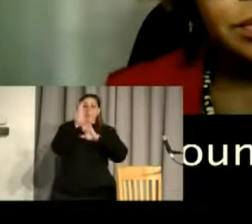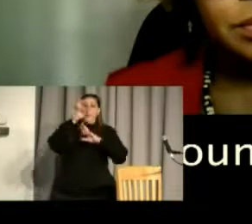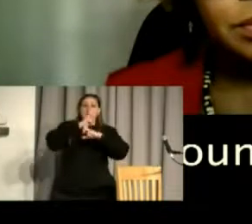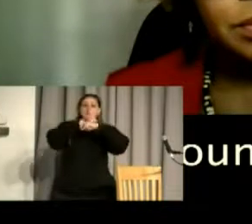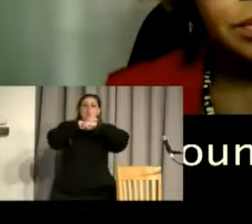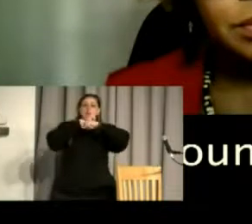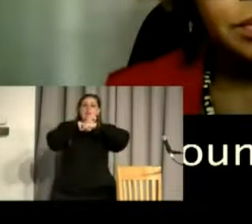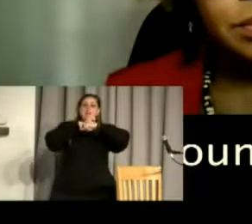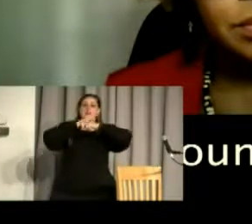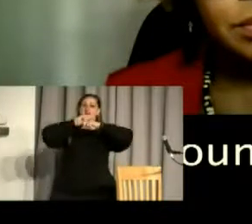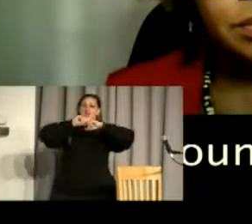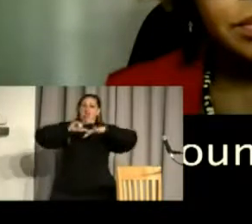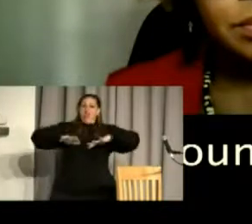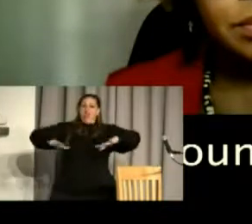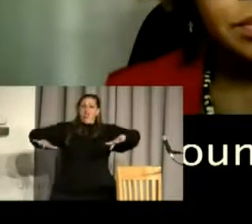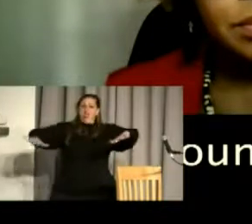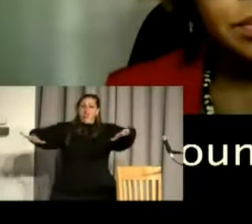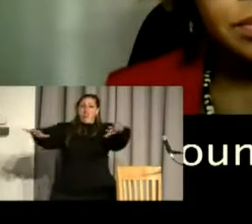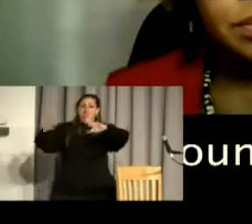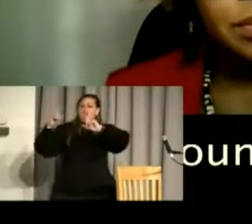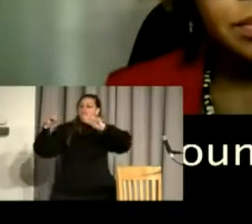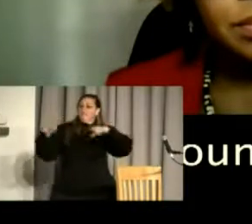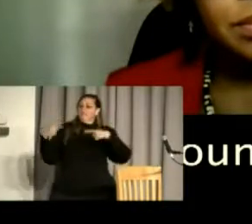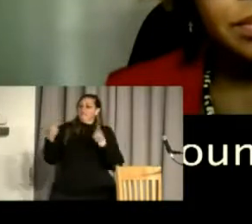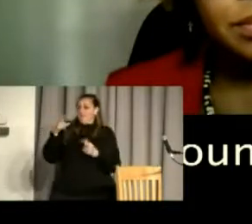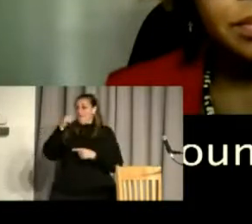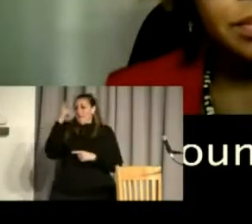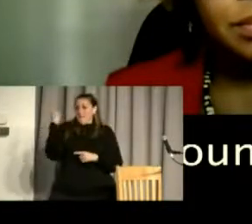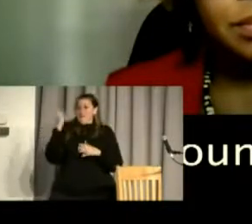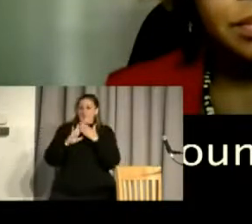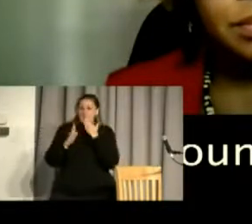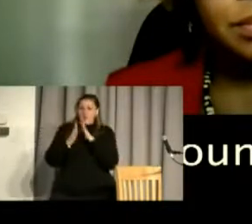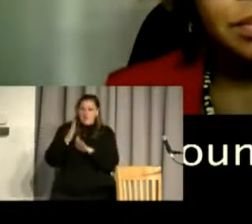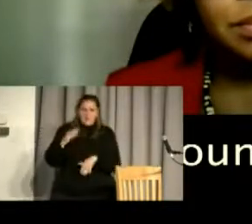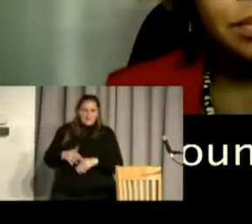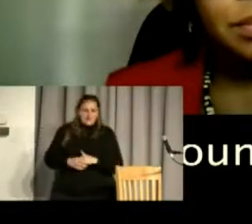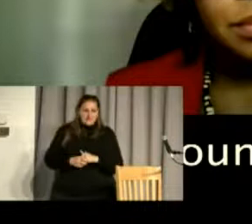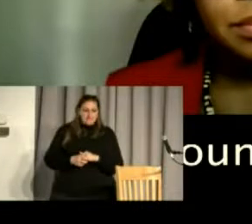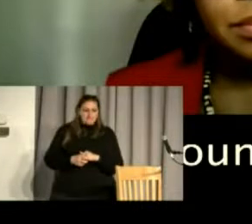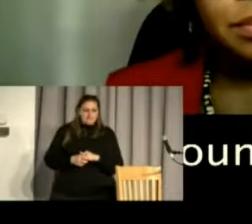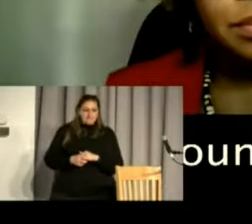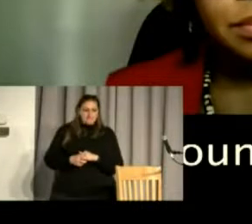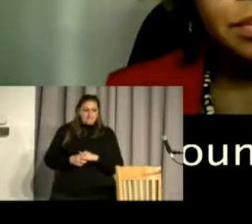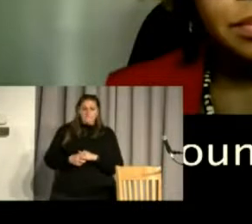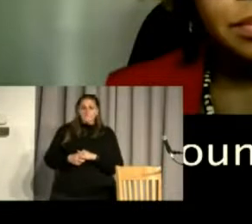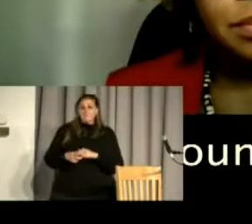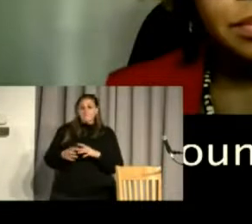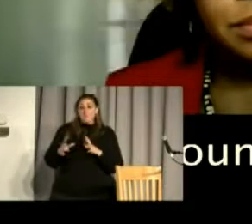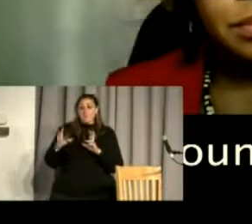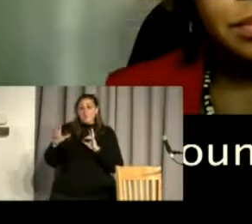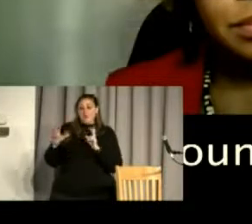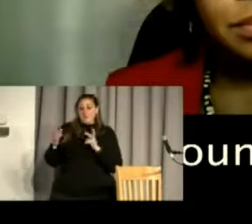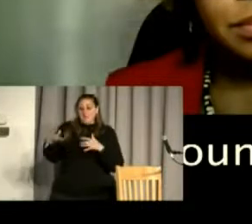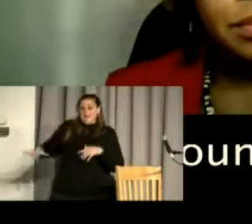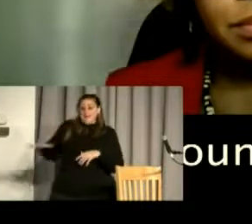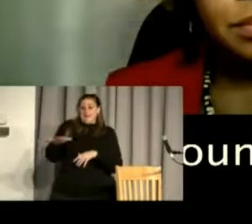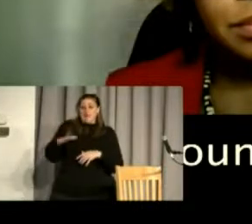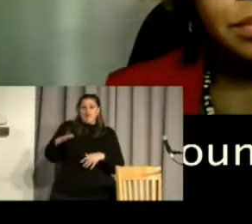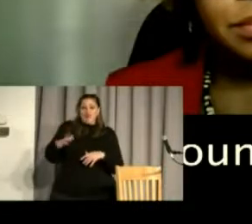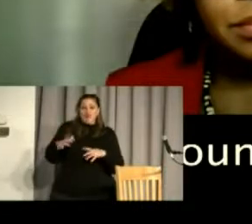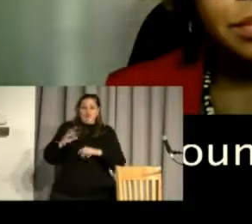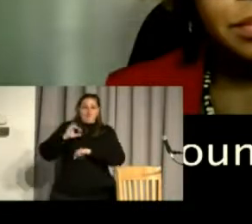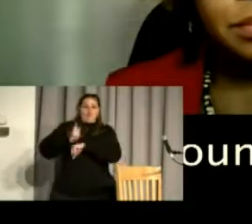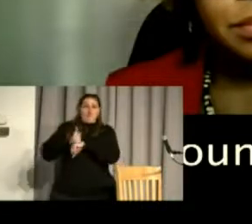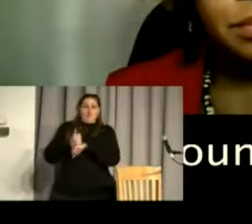air of these historic majority Black communities that populate this area and that were founded